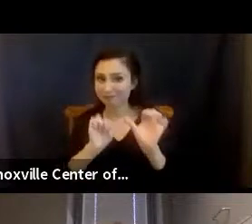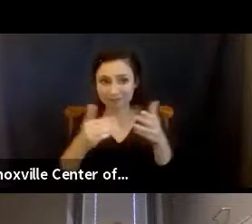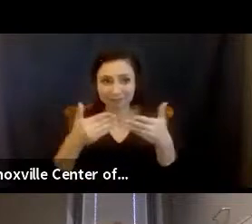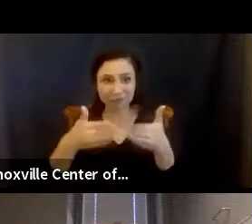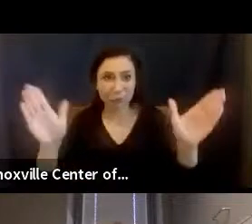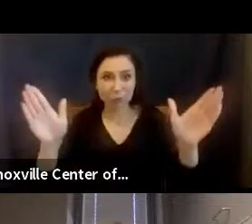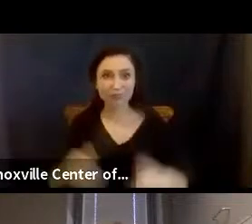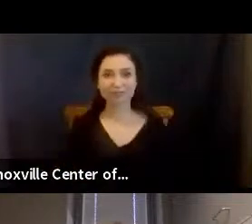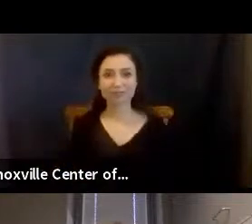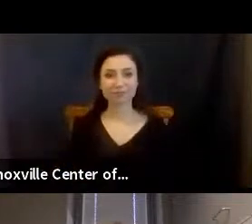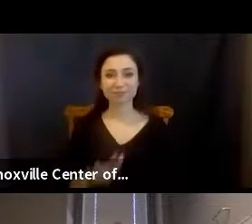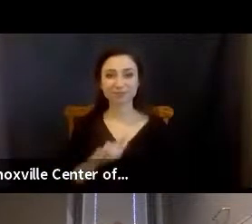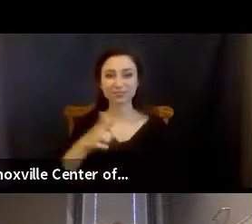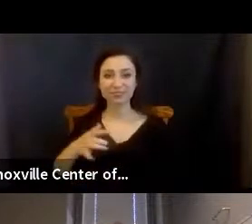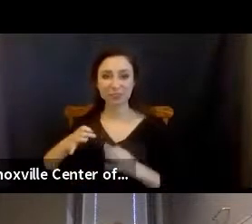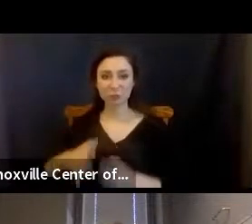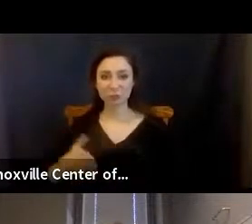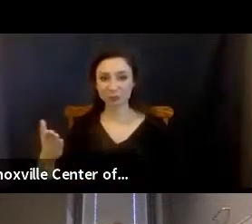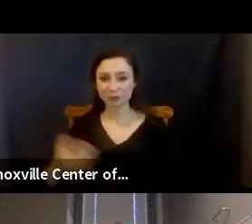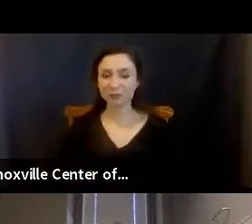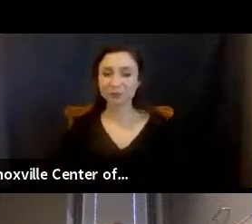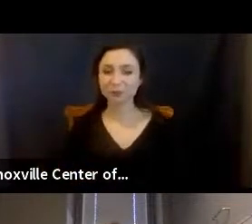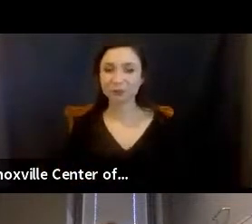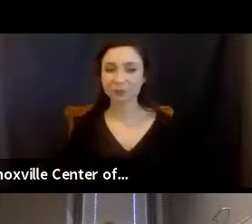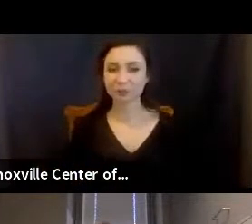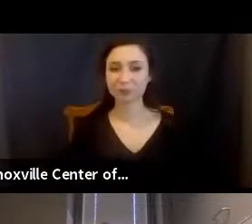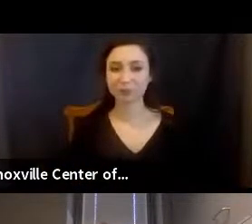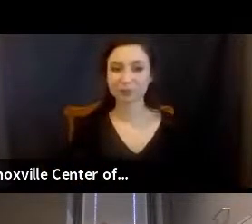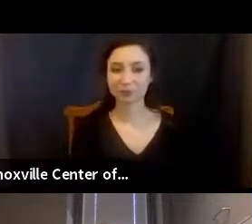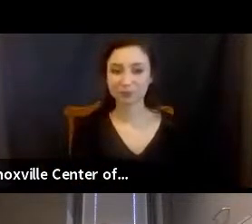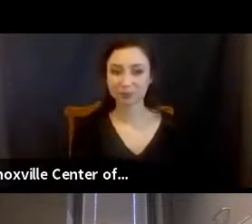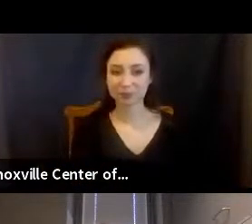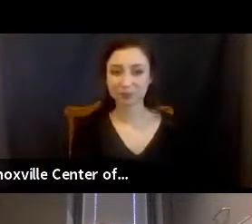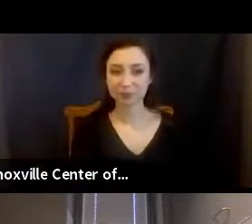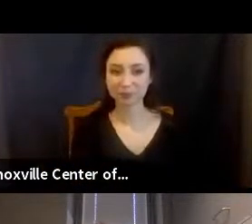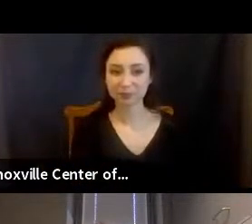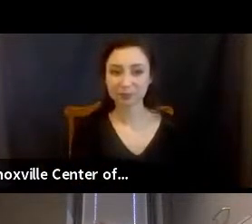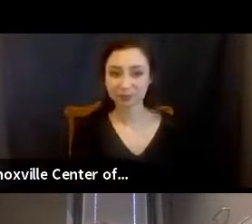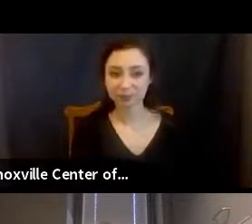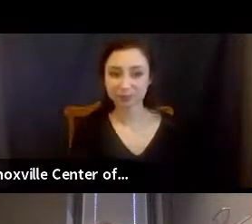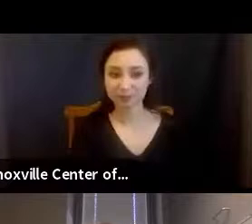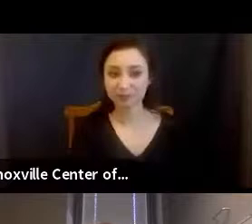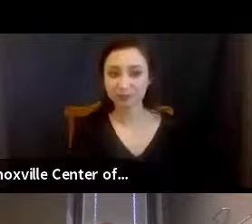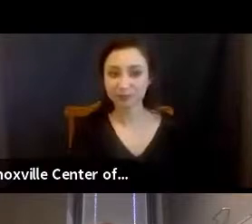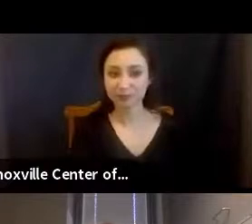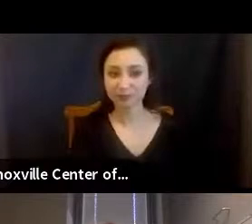open. Now, the other thing that I've been able to glean in these discussions is that